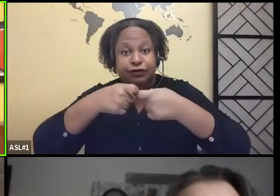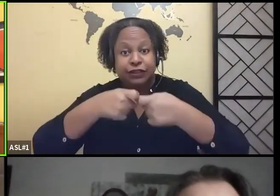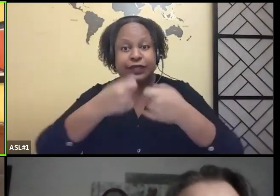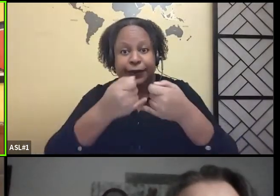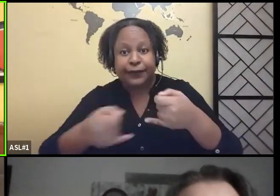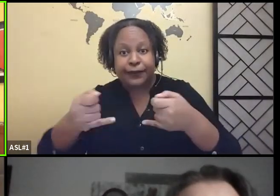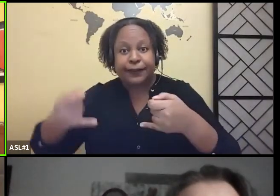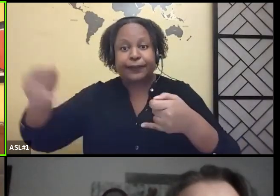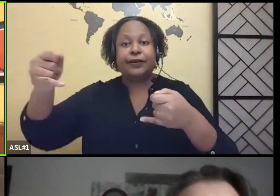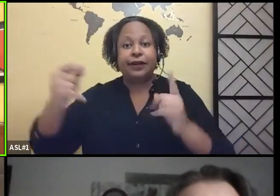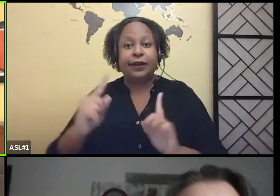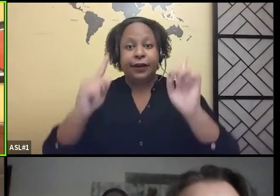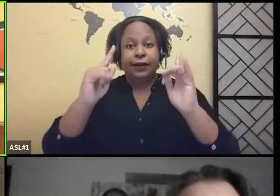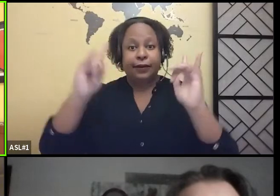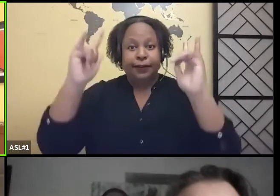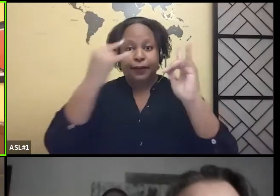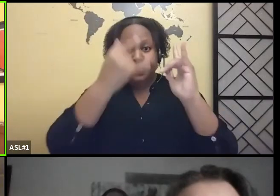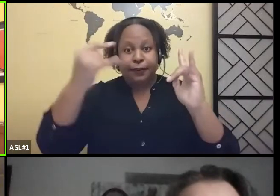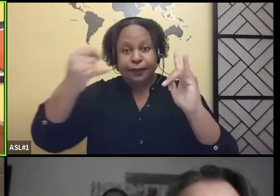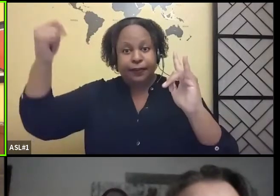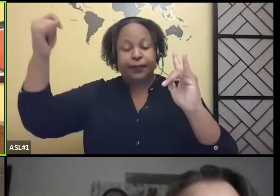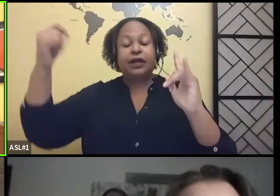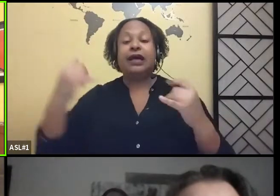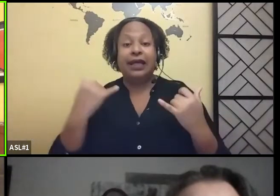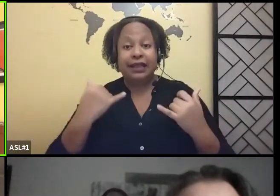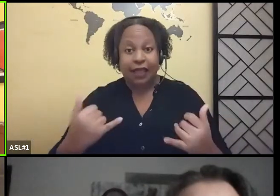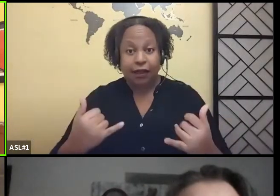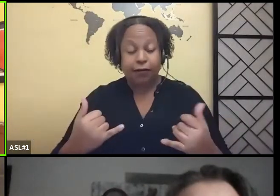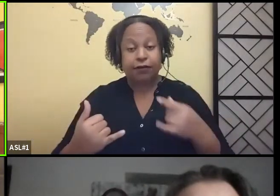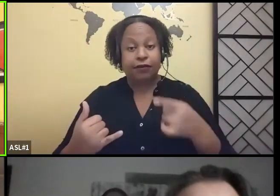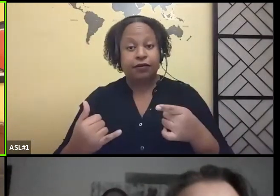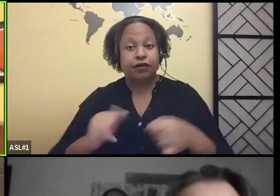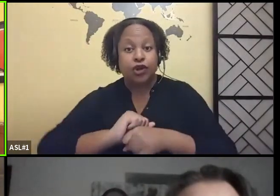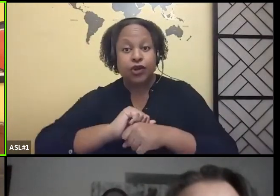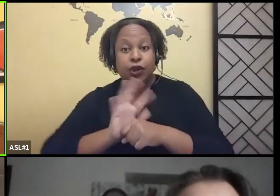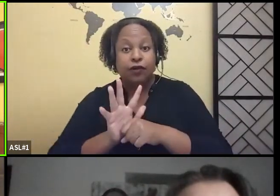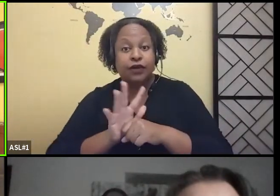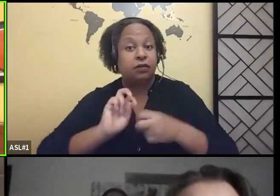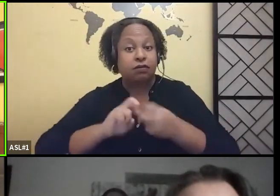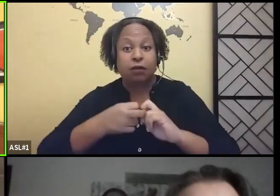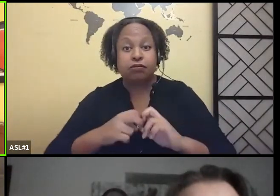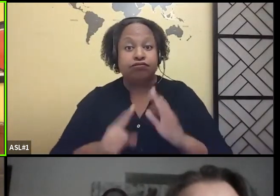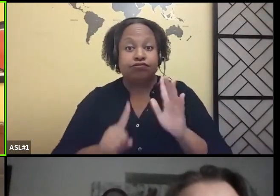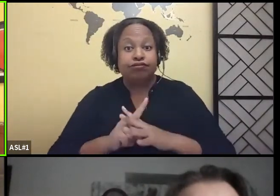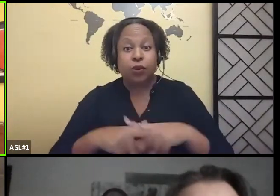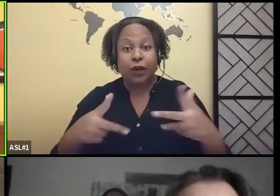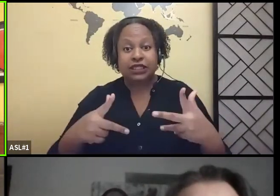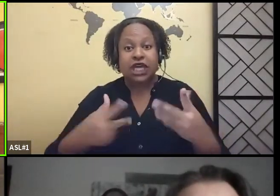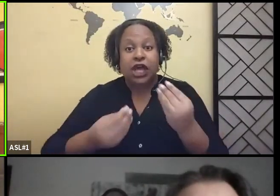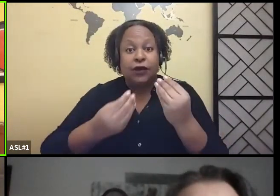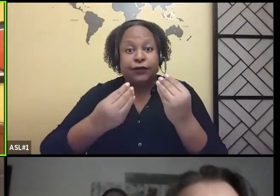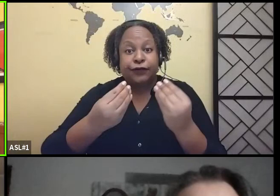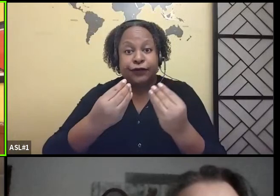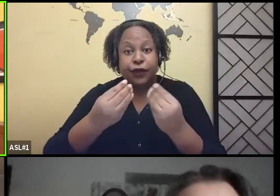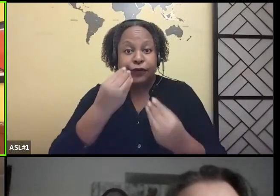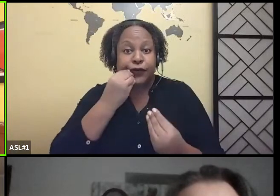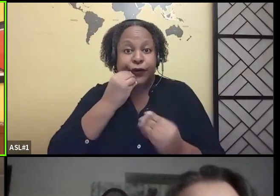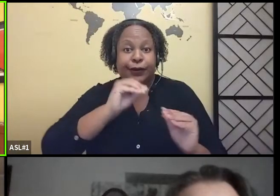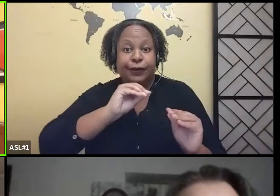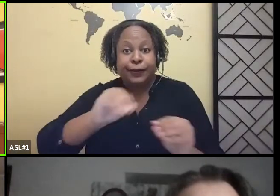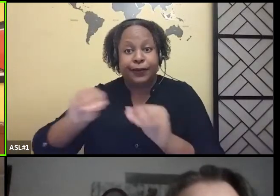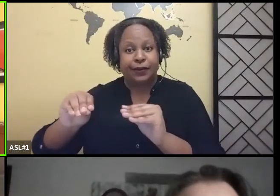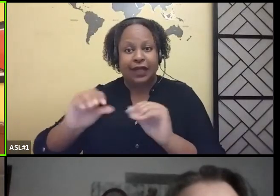difficulties, especially now because of COVID, is getting adequate food. And the fear of famine is really